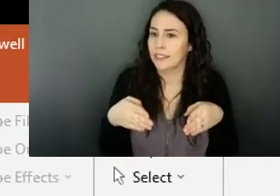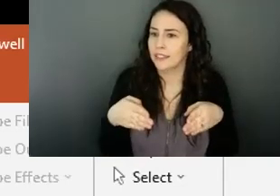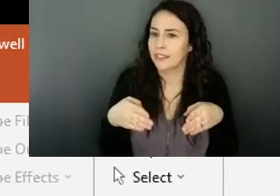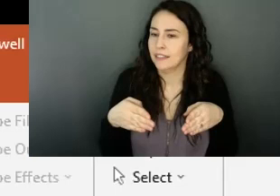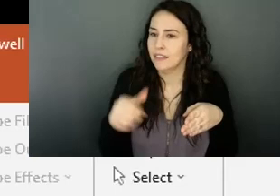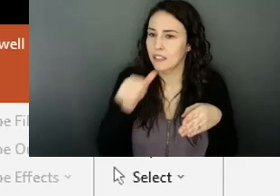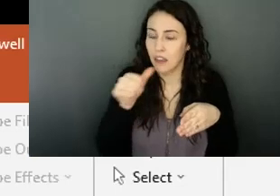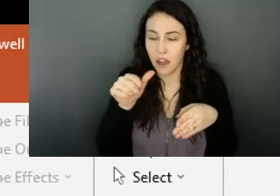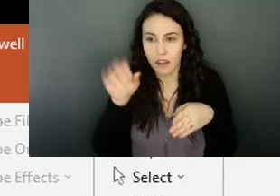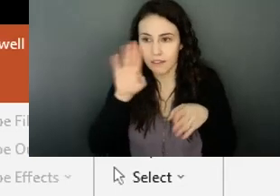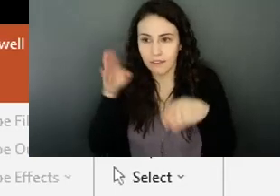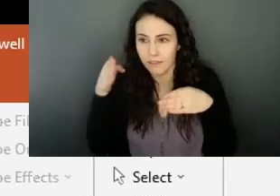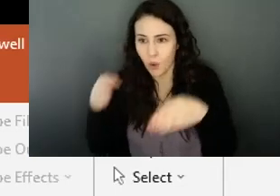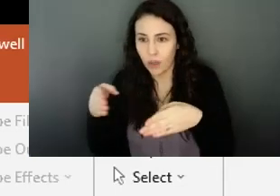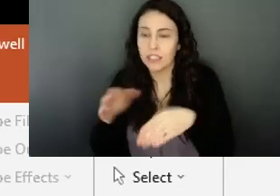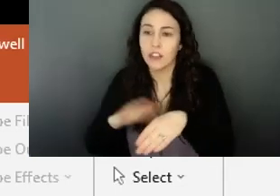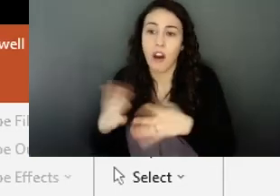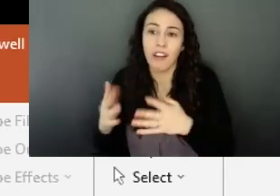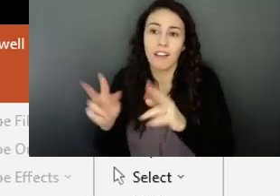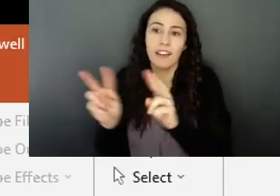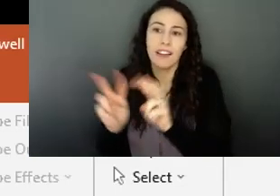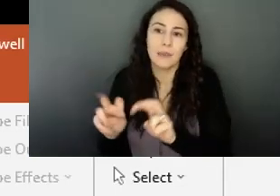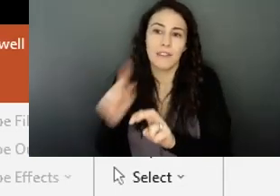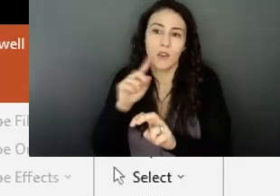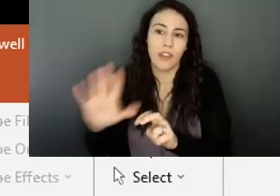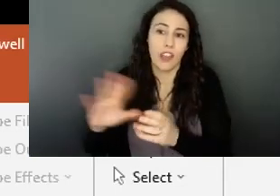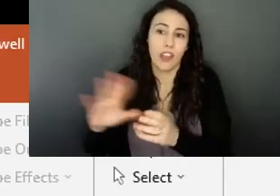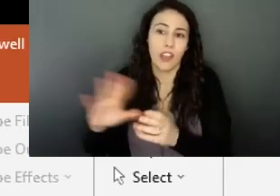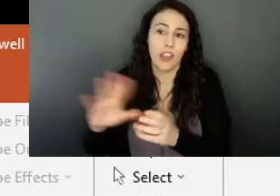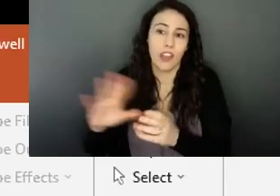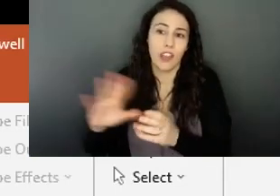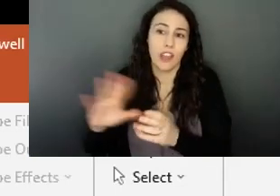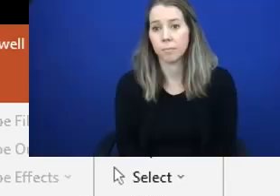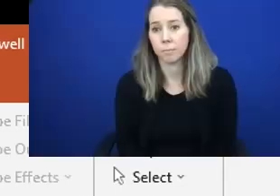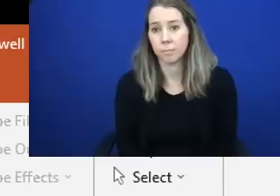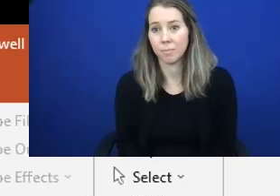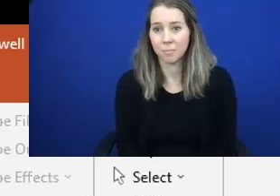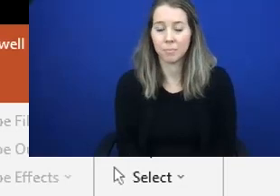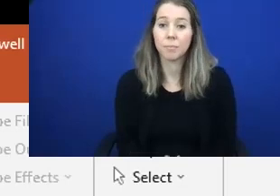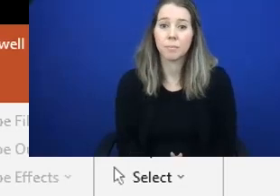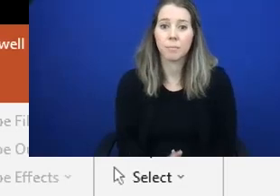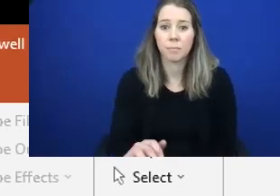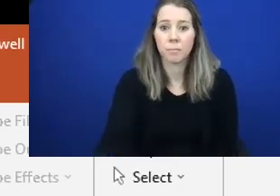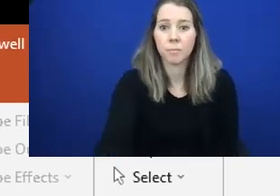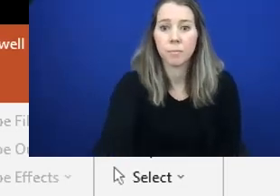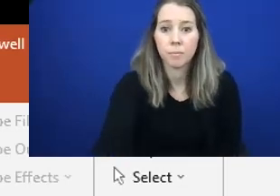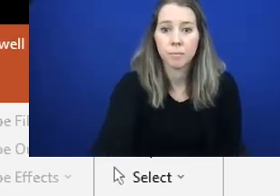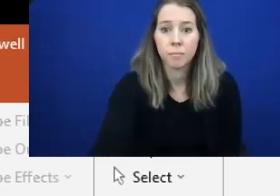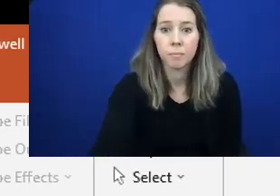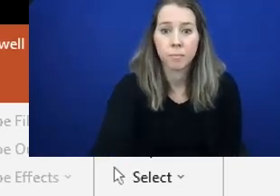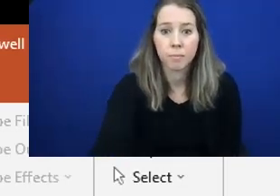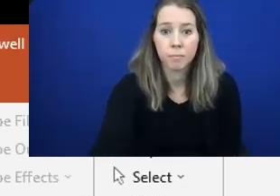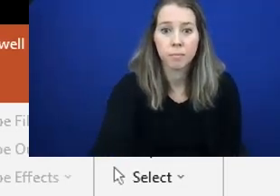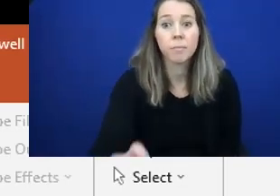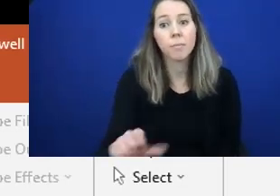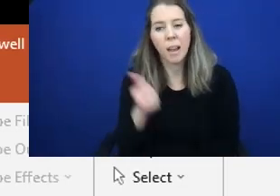than focused on the assessment of their learning outcomes. Well, another colleague of mine, when he was faced with